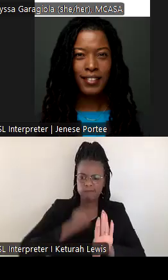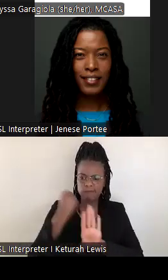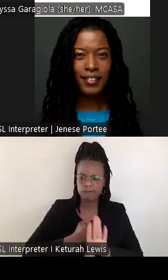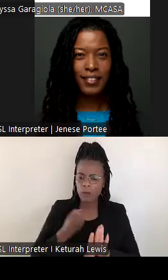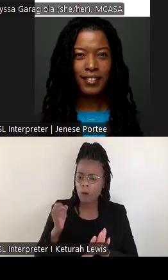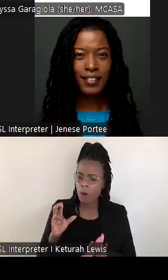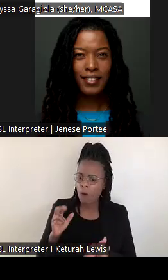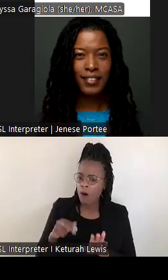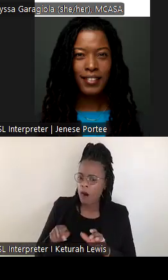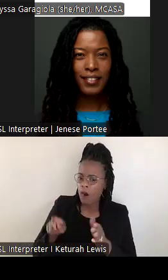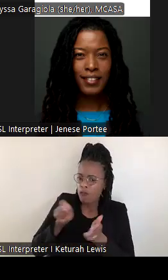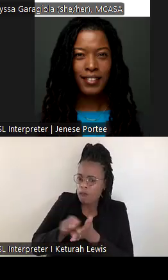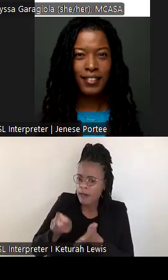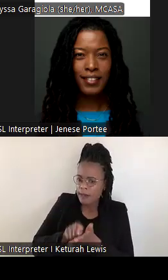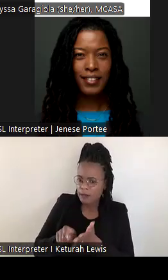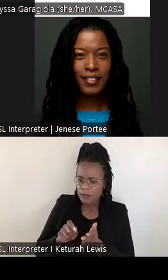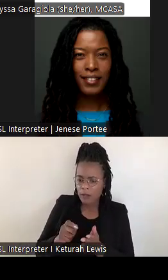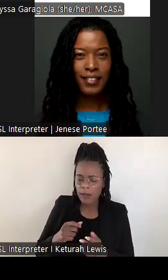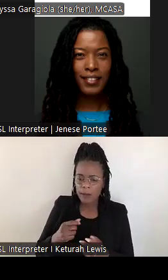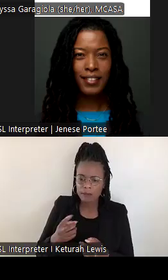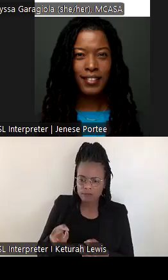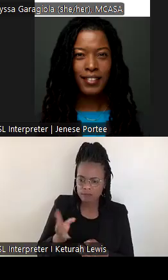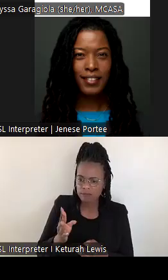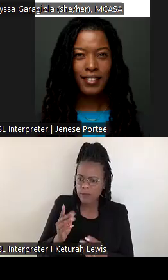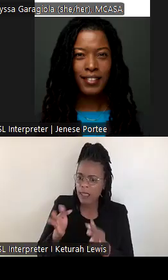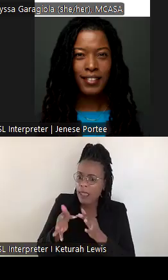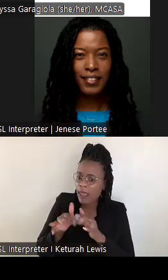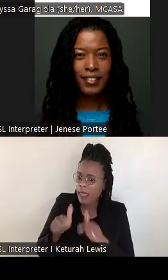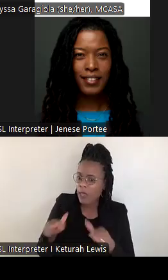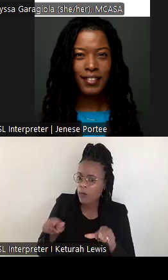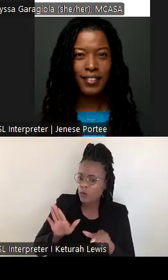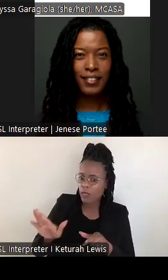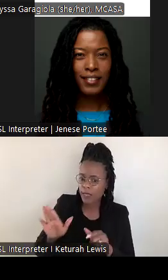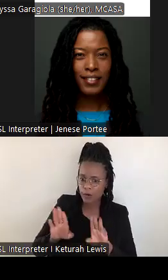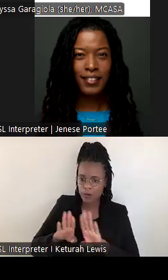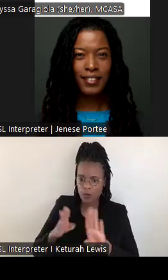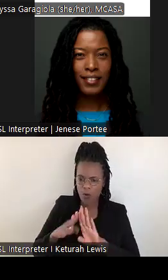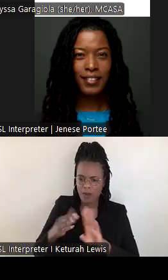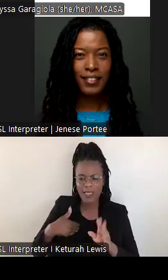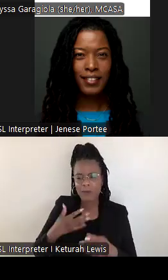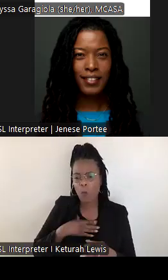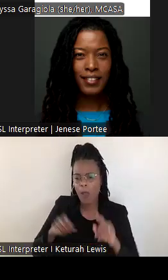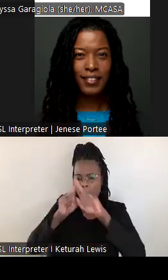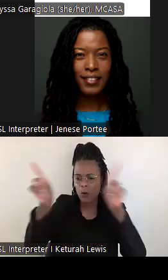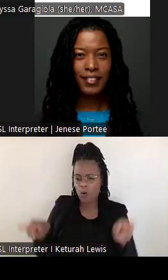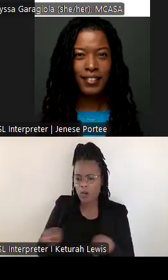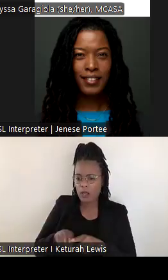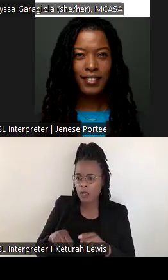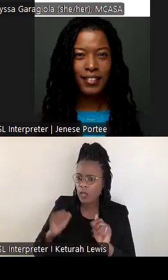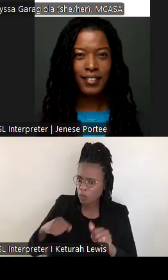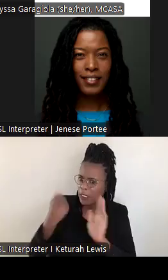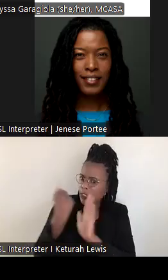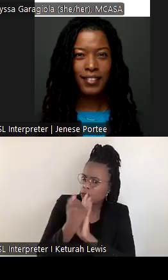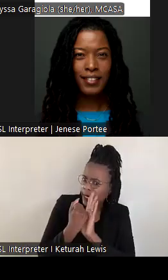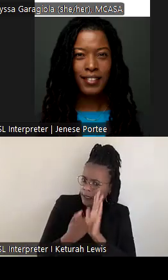inappropriate and offensive language on their door. Like they had like a whiteboard. So it could be erased, but they were still